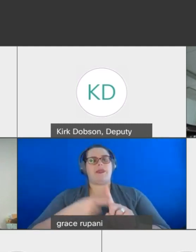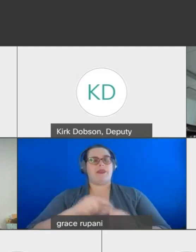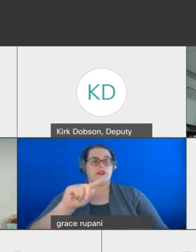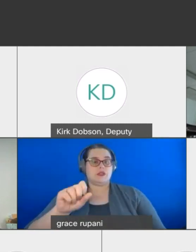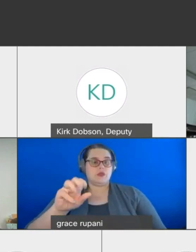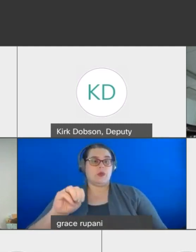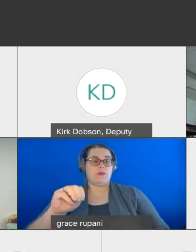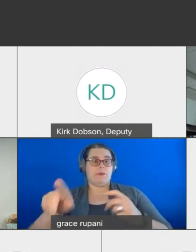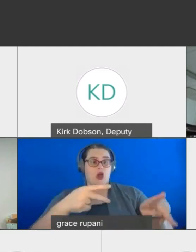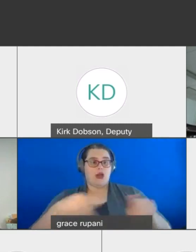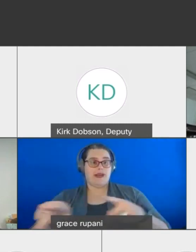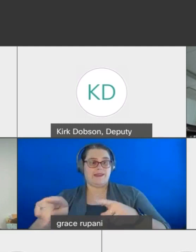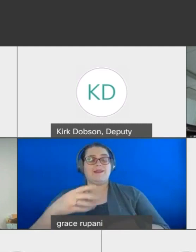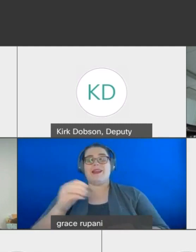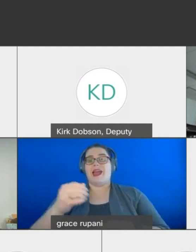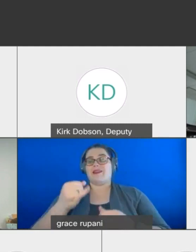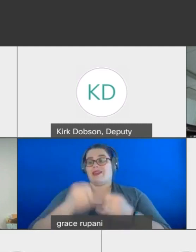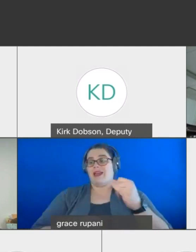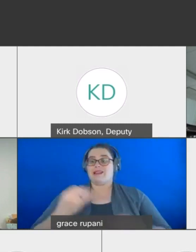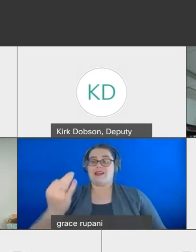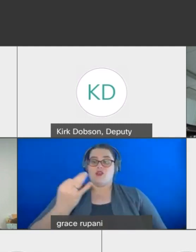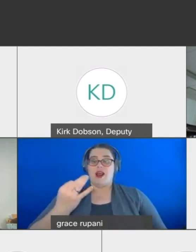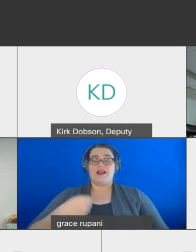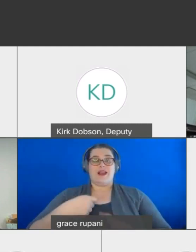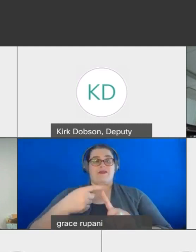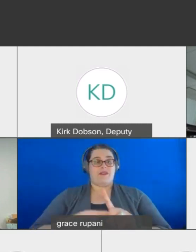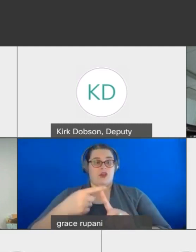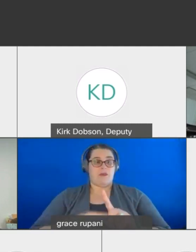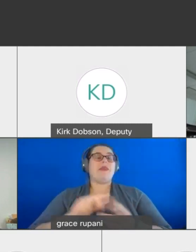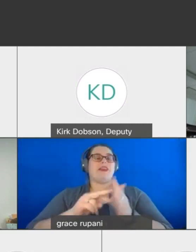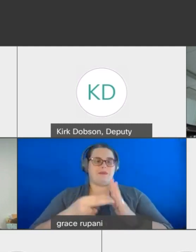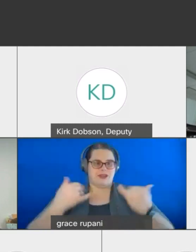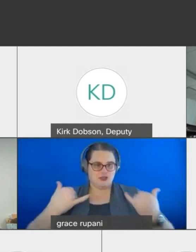The last Friday, that would be tonight at 6 o'clock.